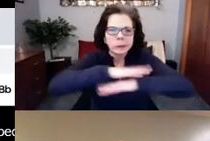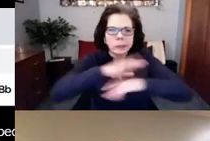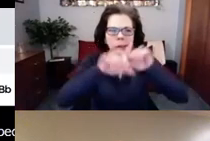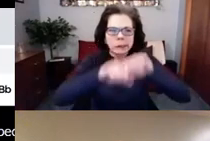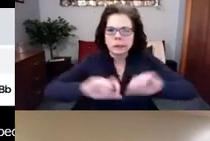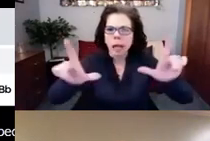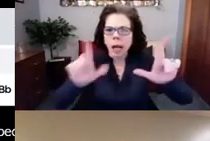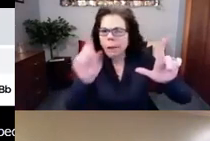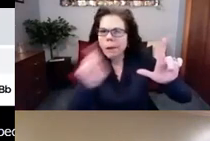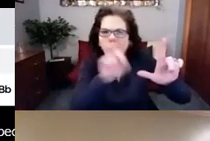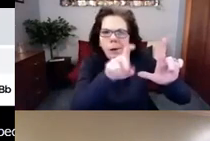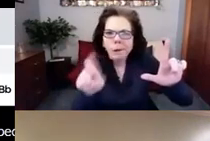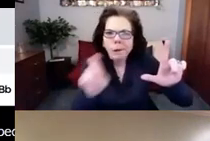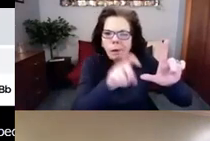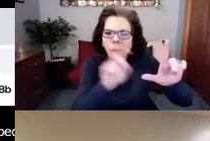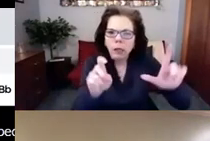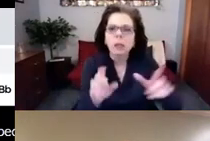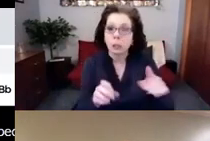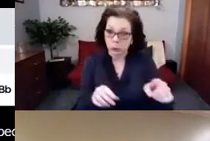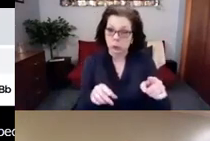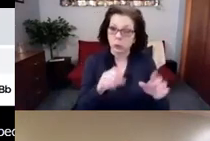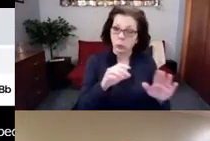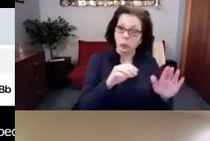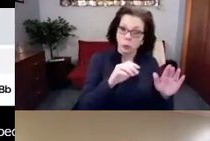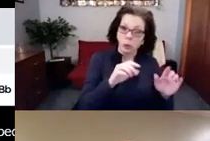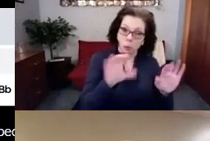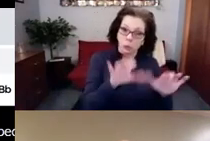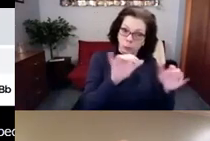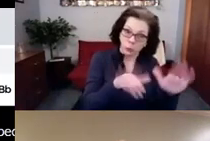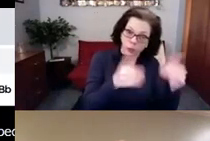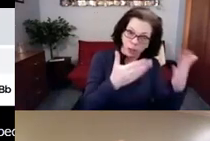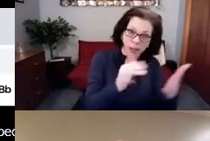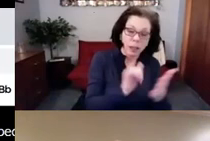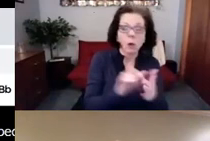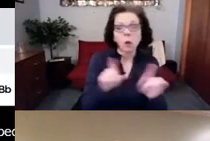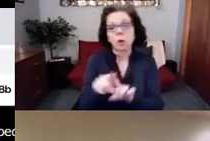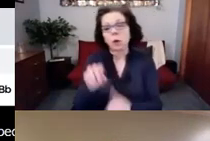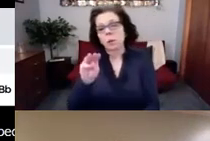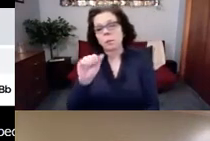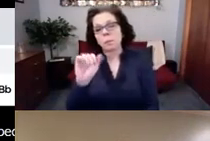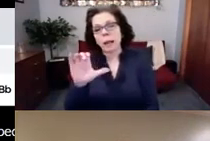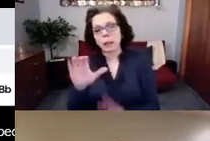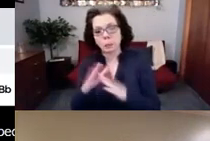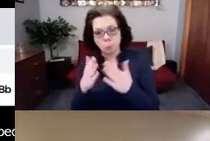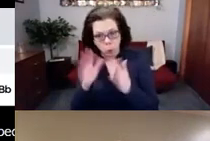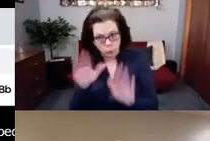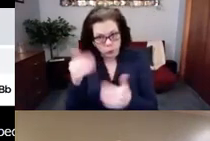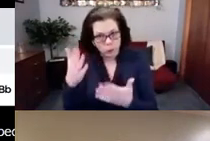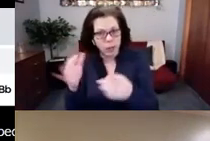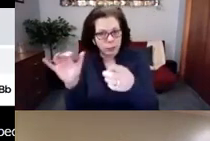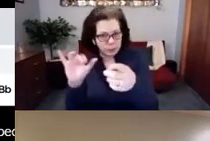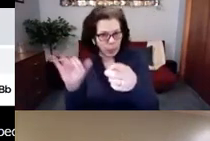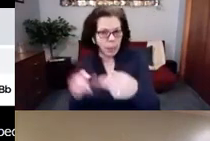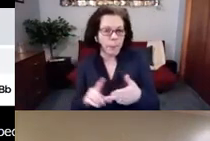around how to do that with MacBooks, which is what we provided to our younger learners. And then there's application videos, so how